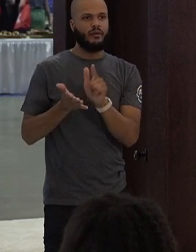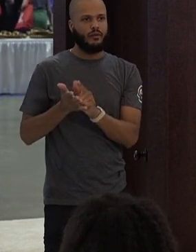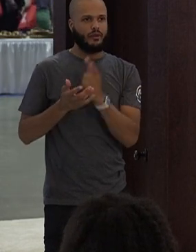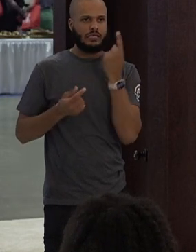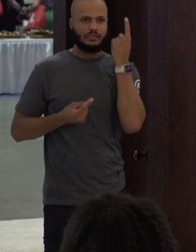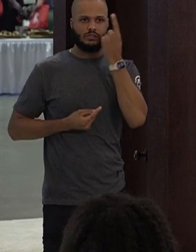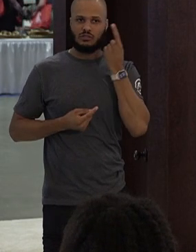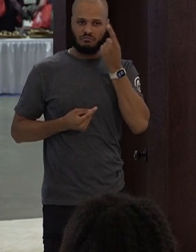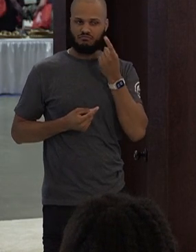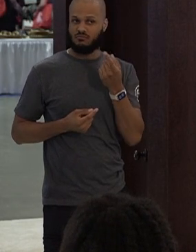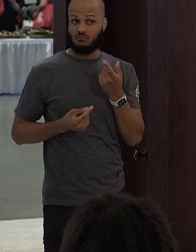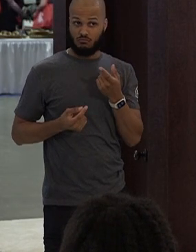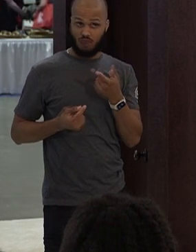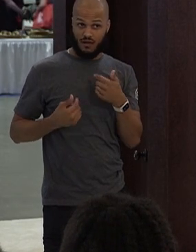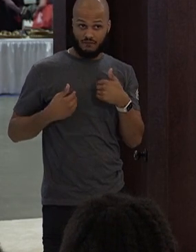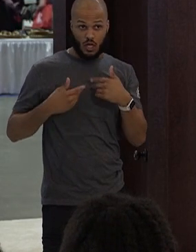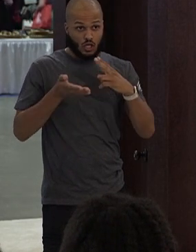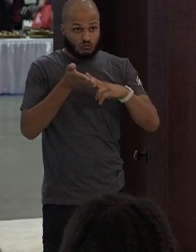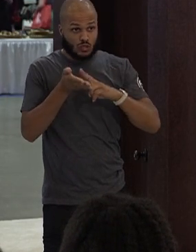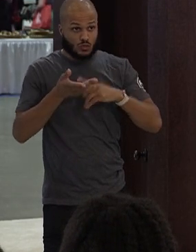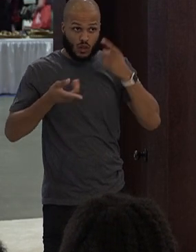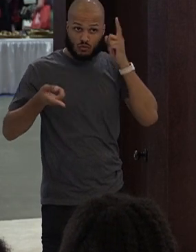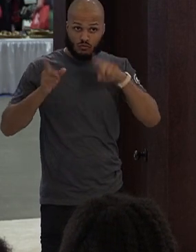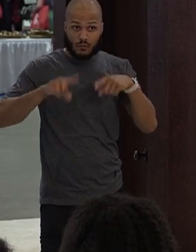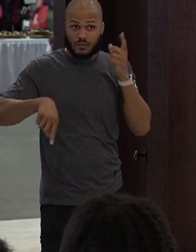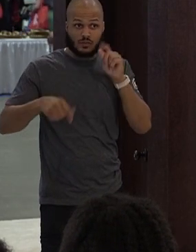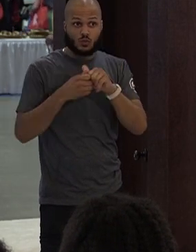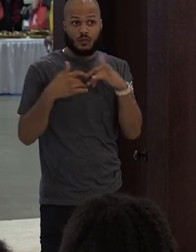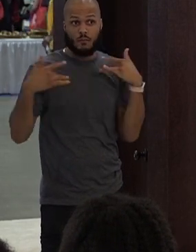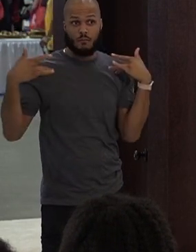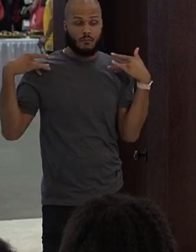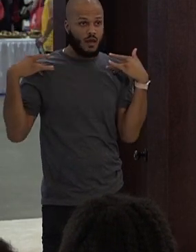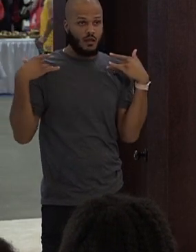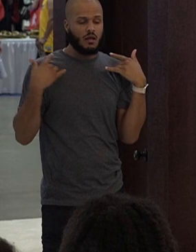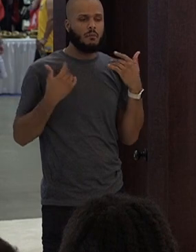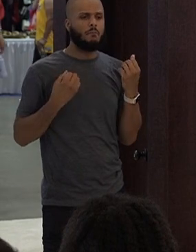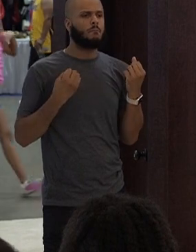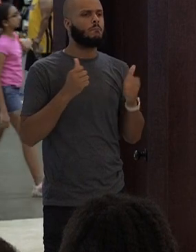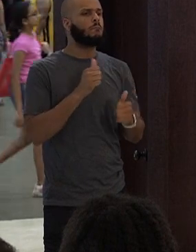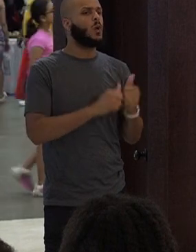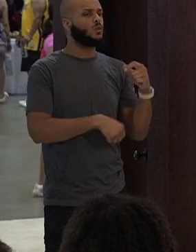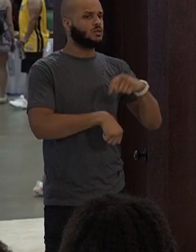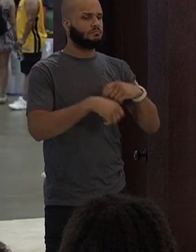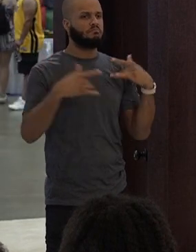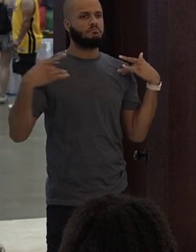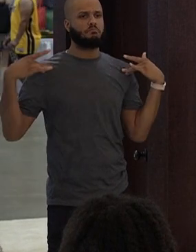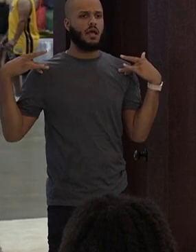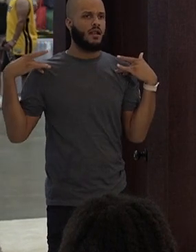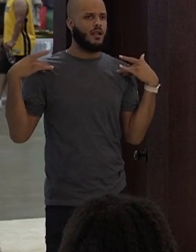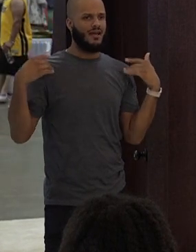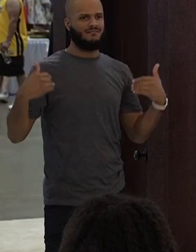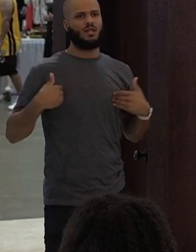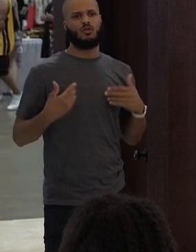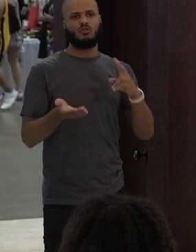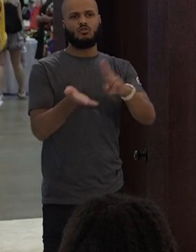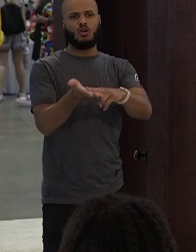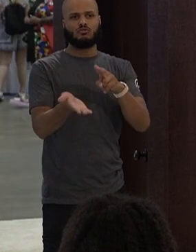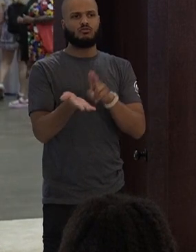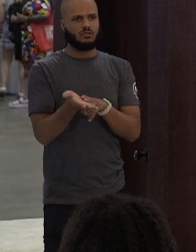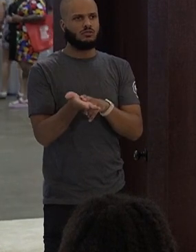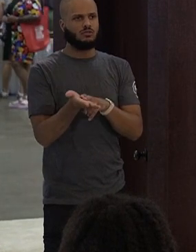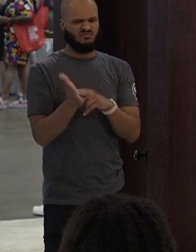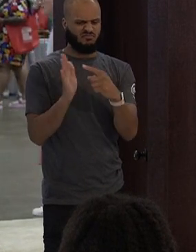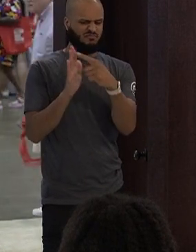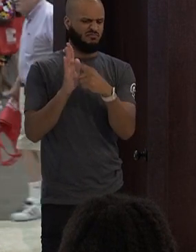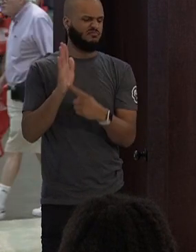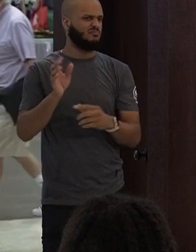whether or not there are any contractual agreements with a model. A lot of times with models, there is a contract where that is spelled